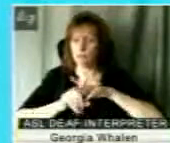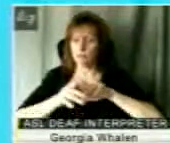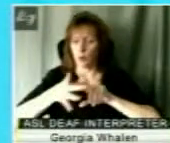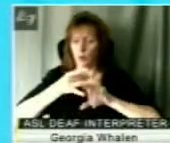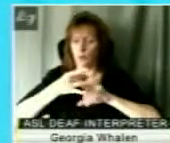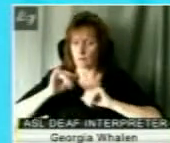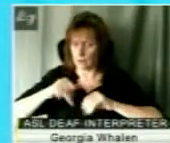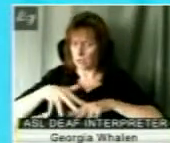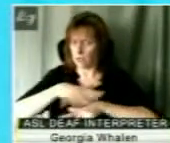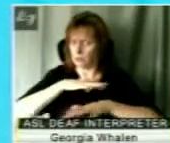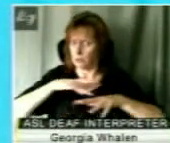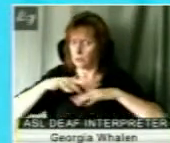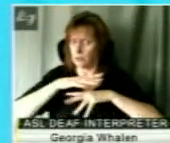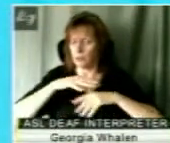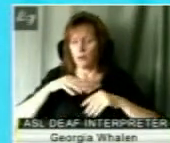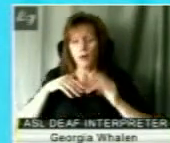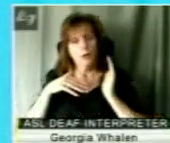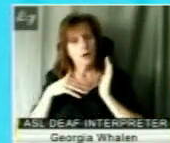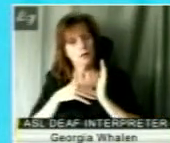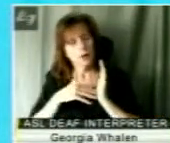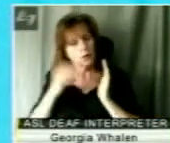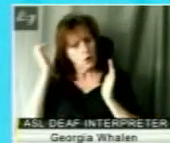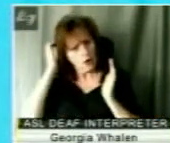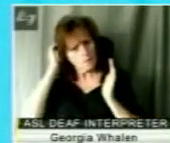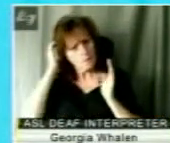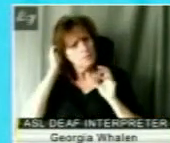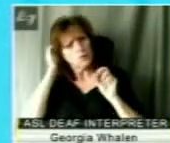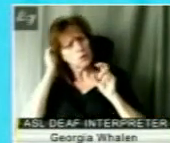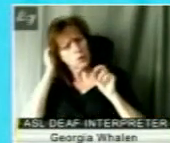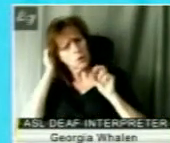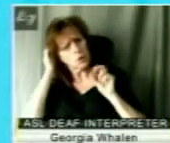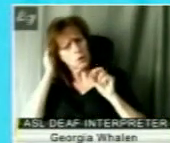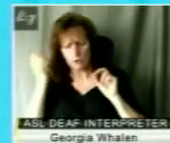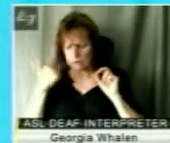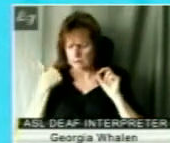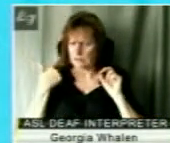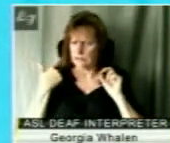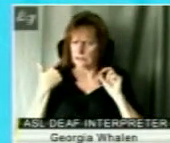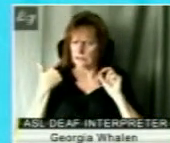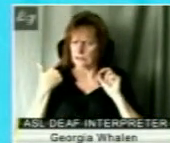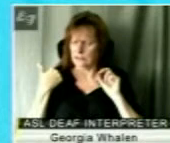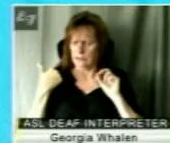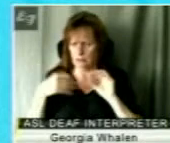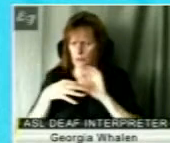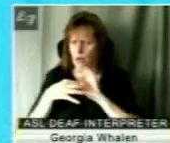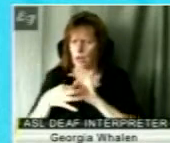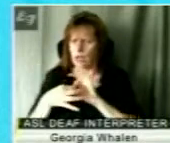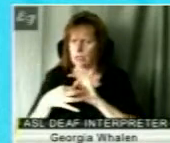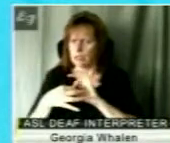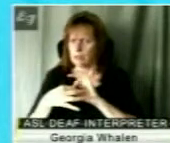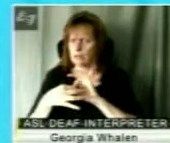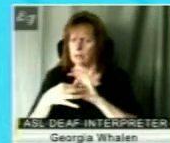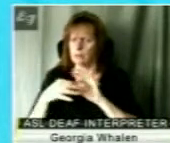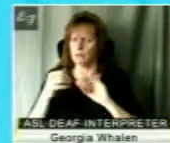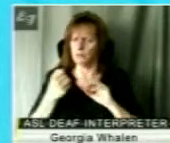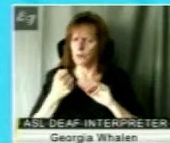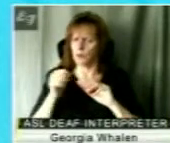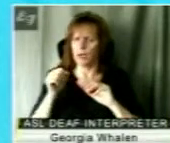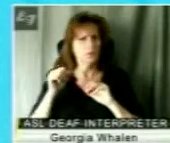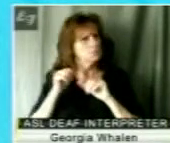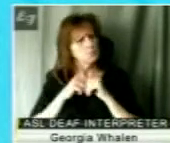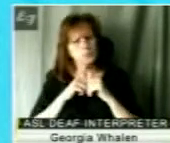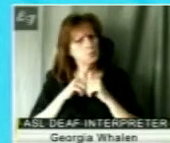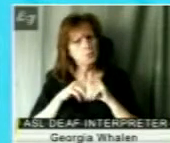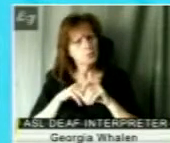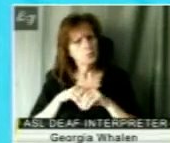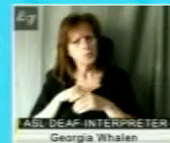there hasn't been any link back to that particular event. This really does seem to be more around commuting